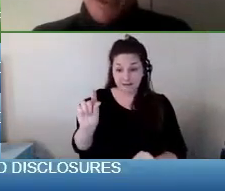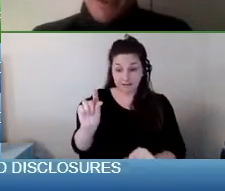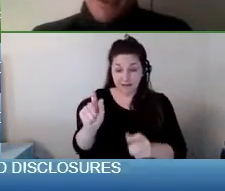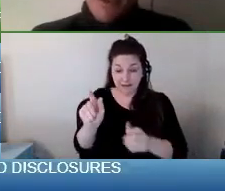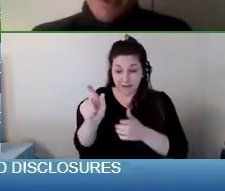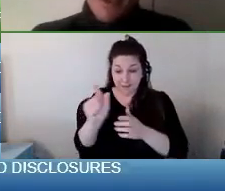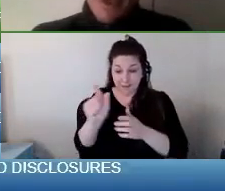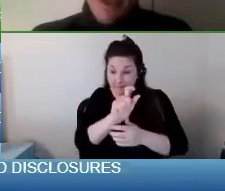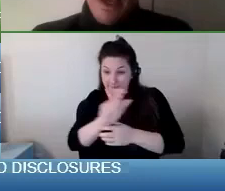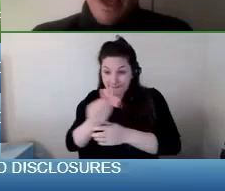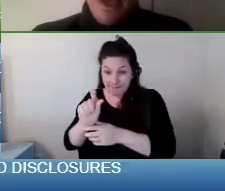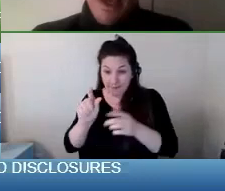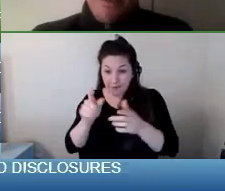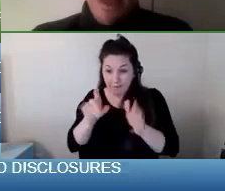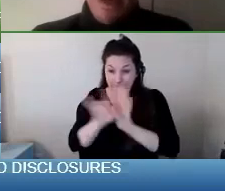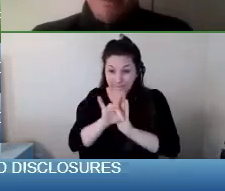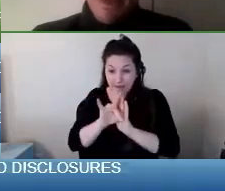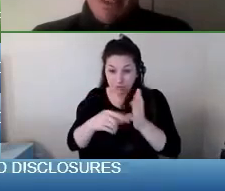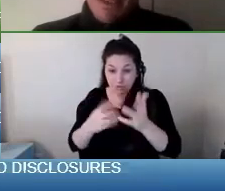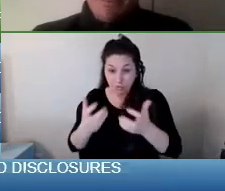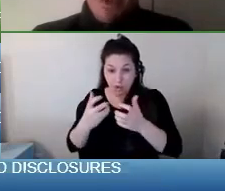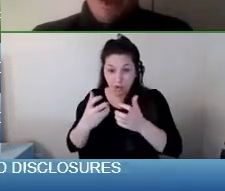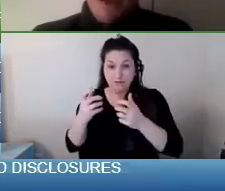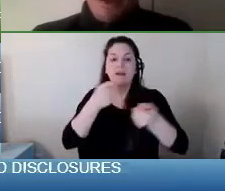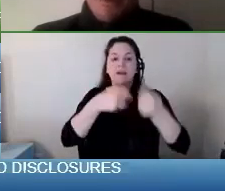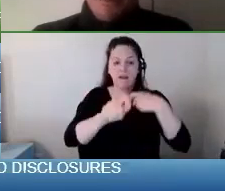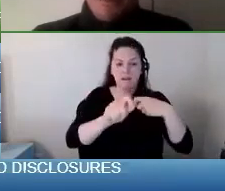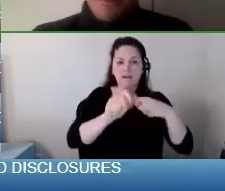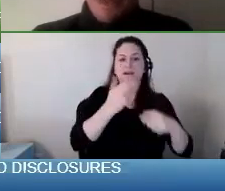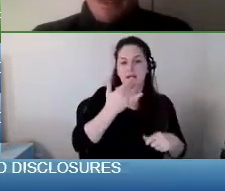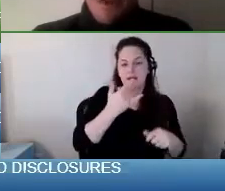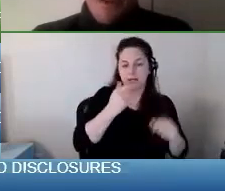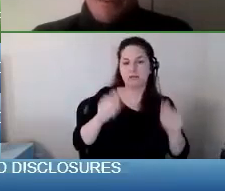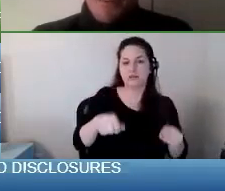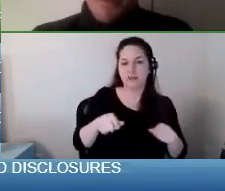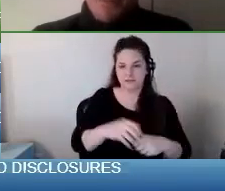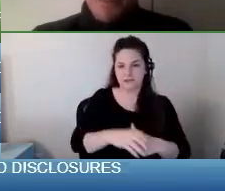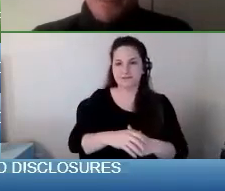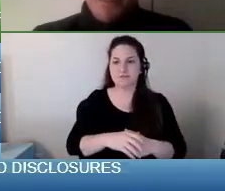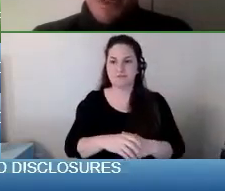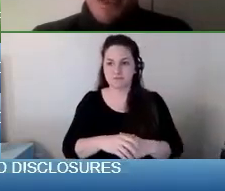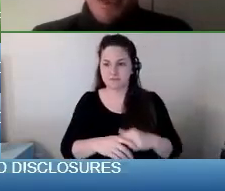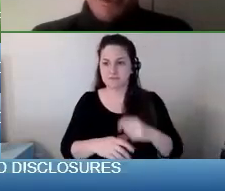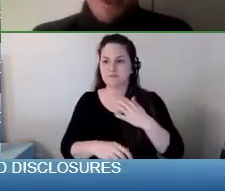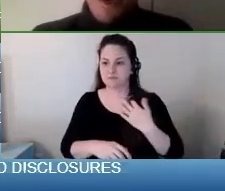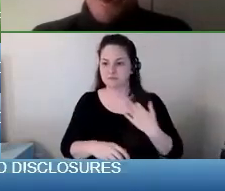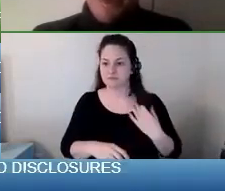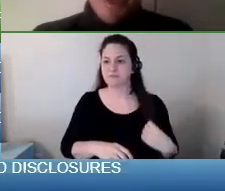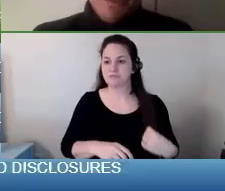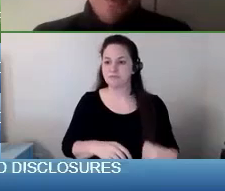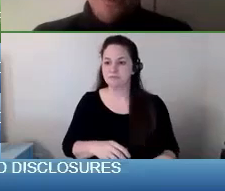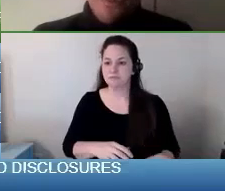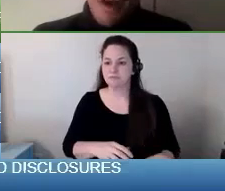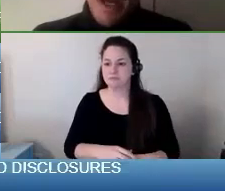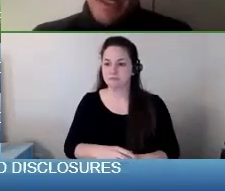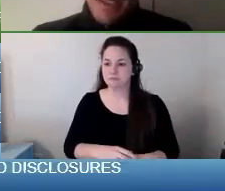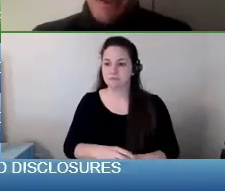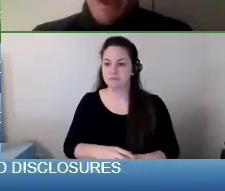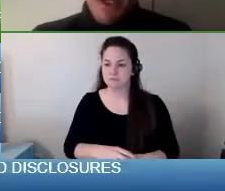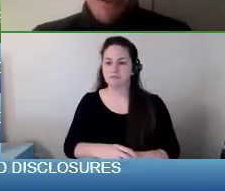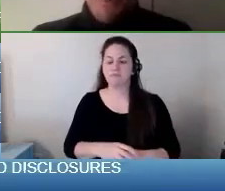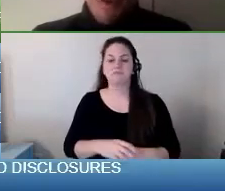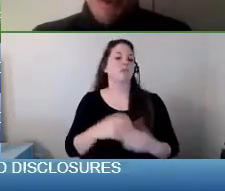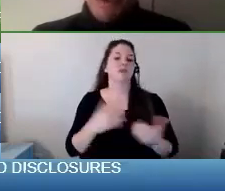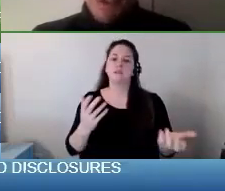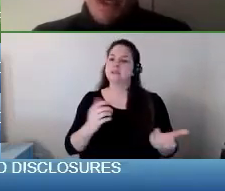want, and then make it a different color, like so. So this is far from ideal.